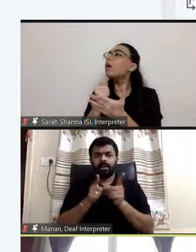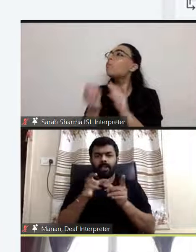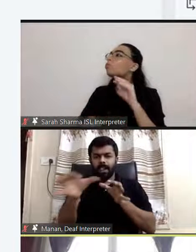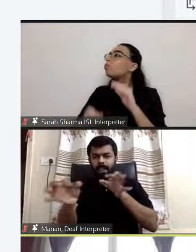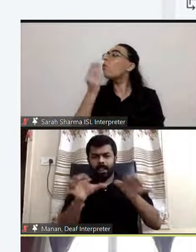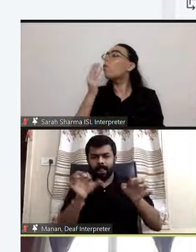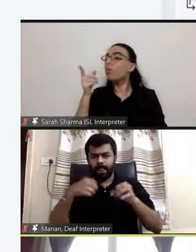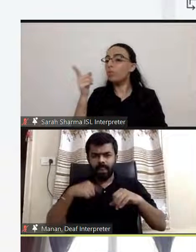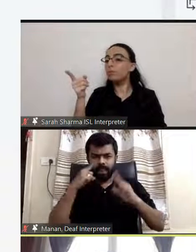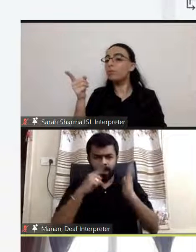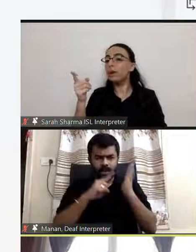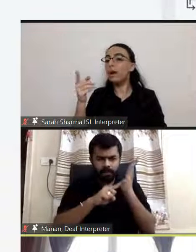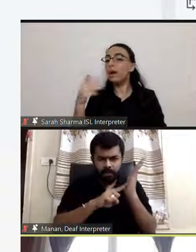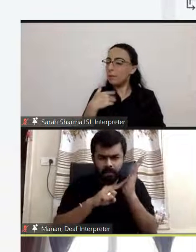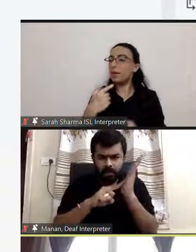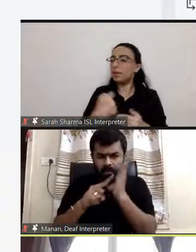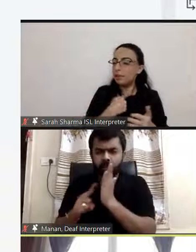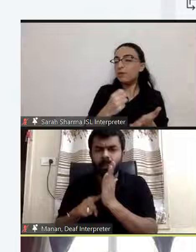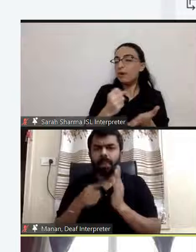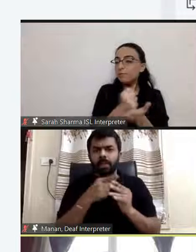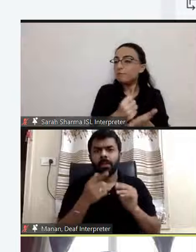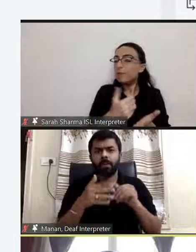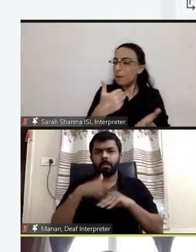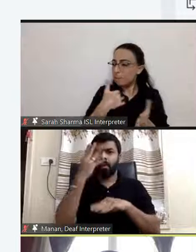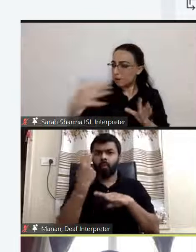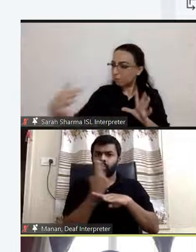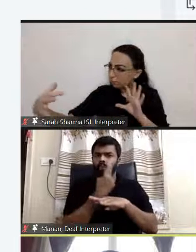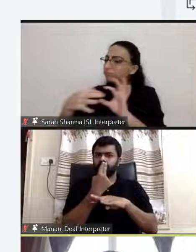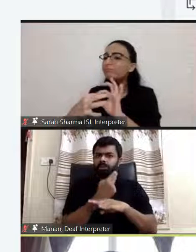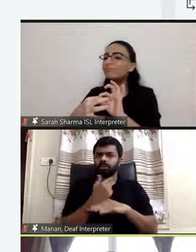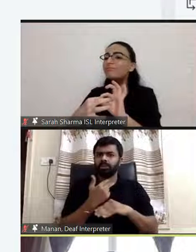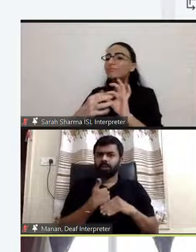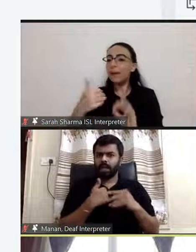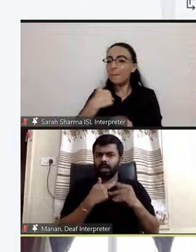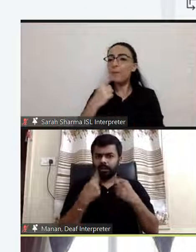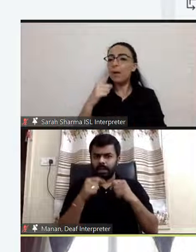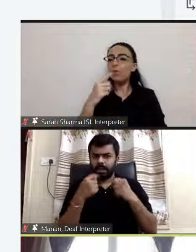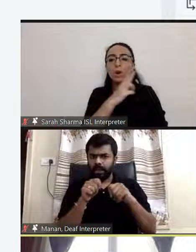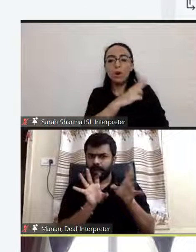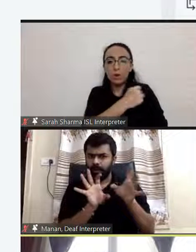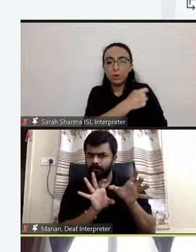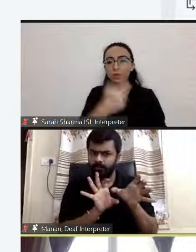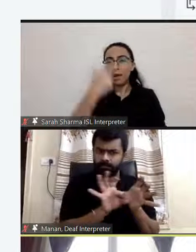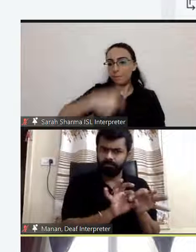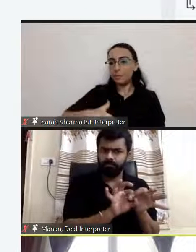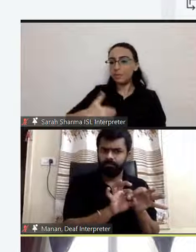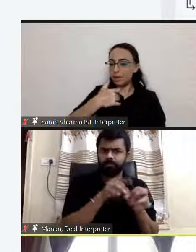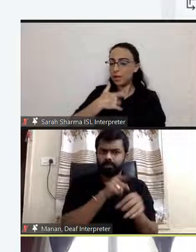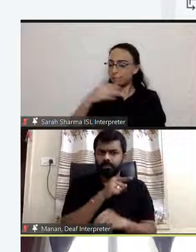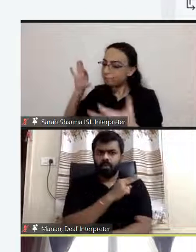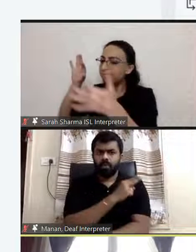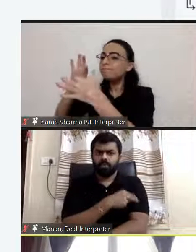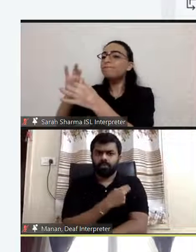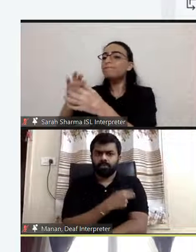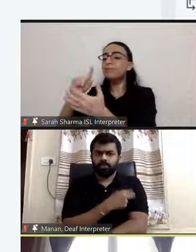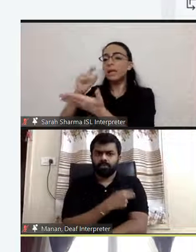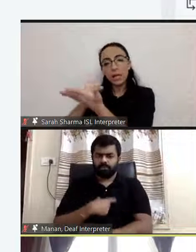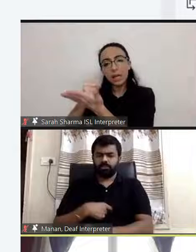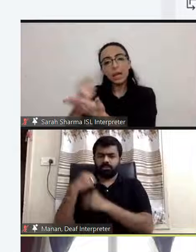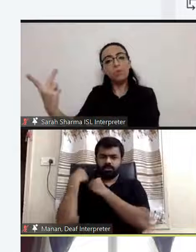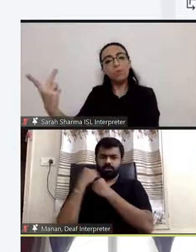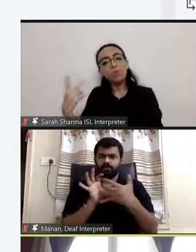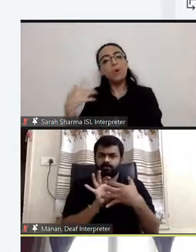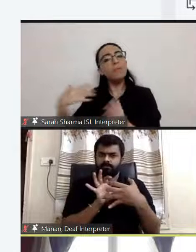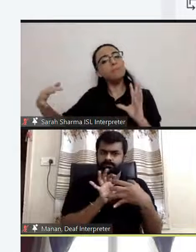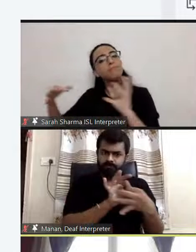was lacking very much between health professionals and also traditional healers. We identified